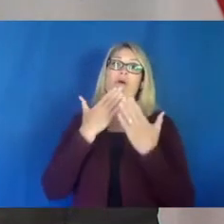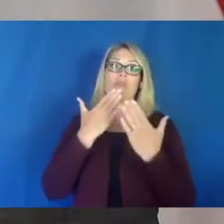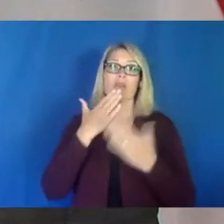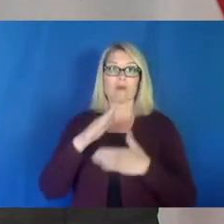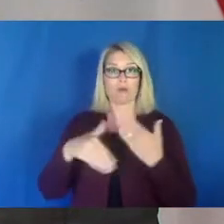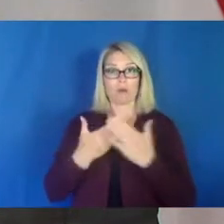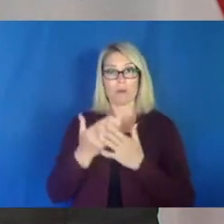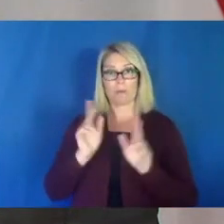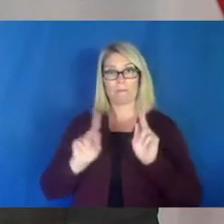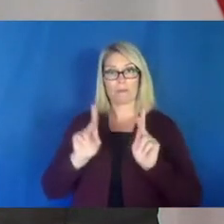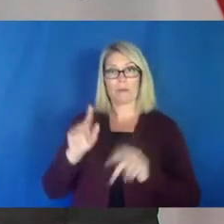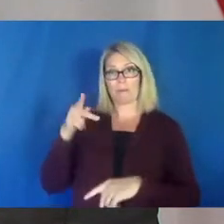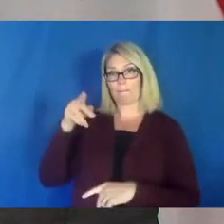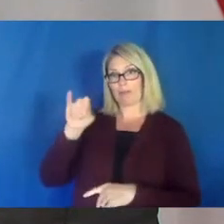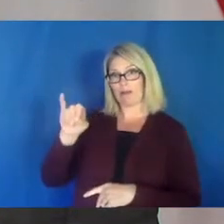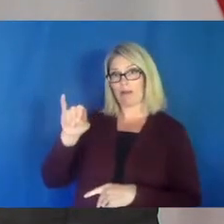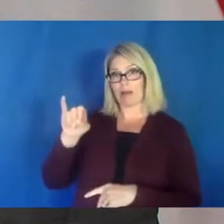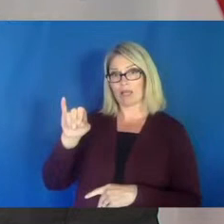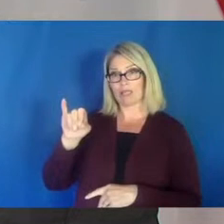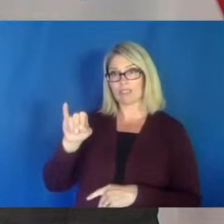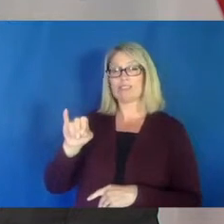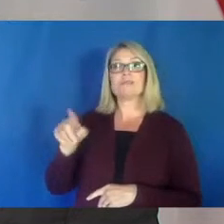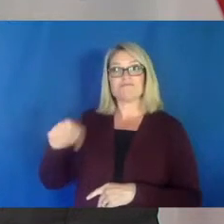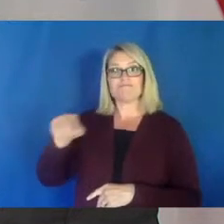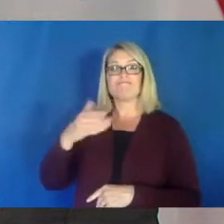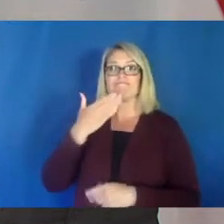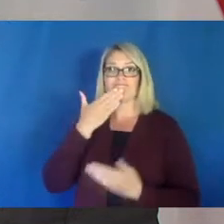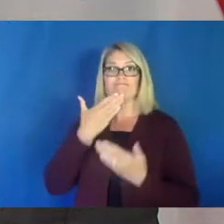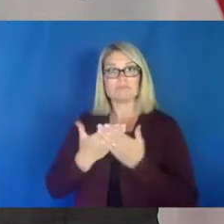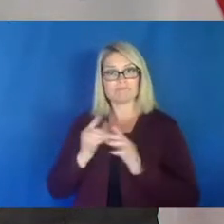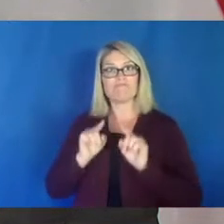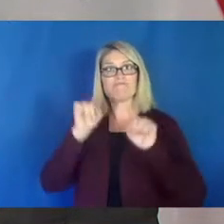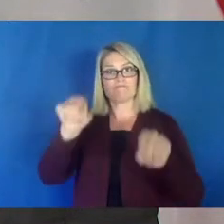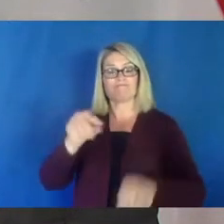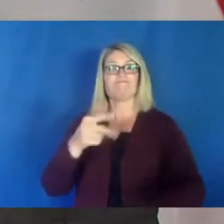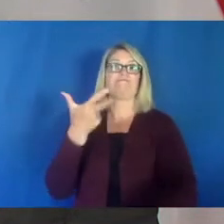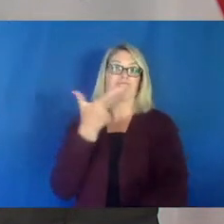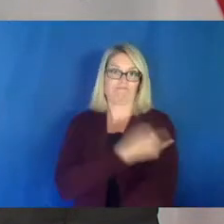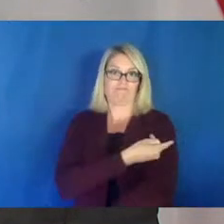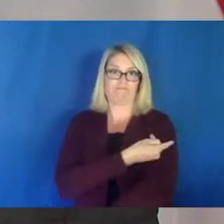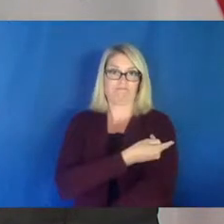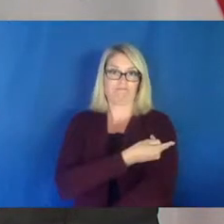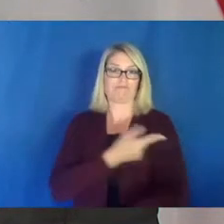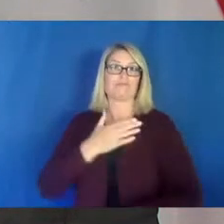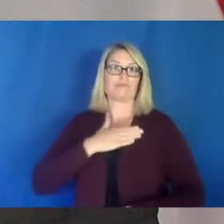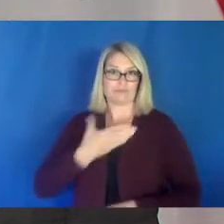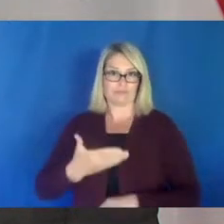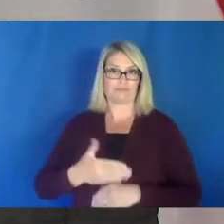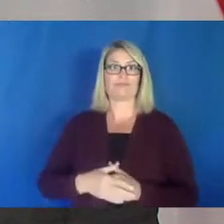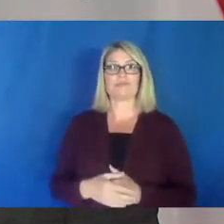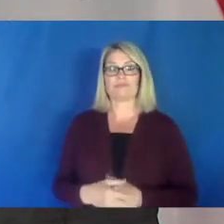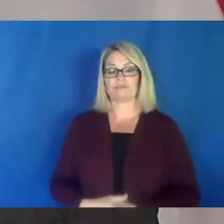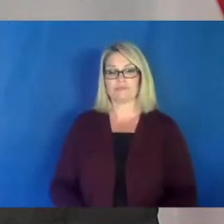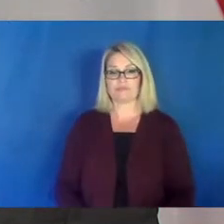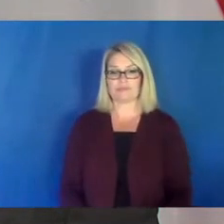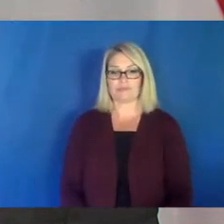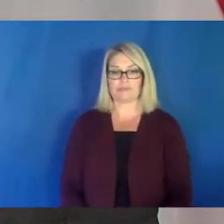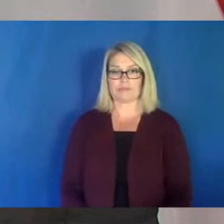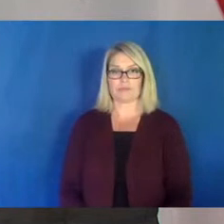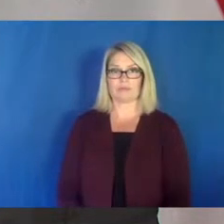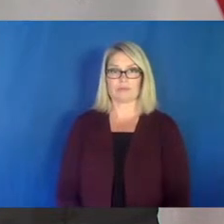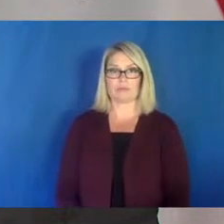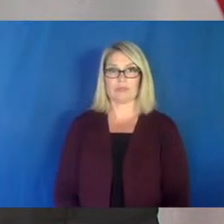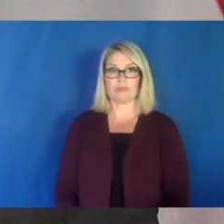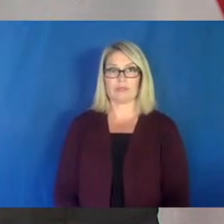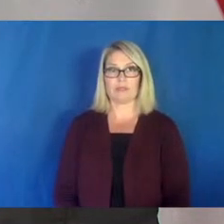so very vigilant in this aspect of our journey versus COVID. Our PEI